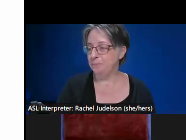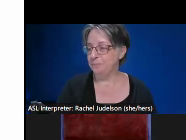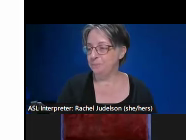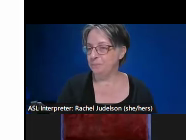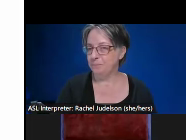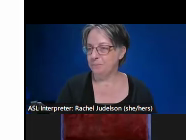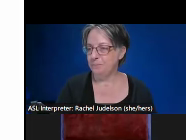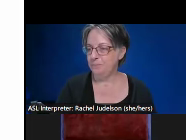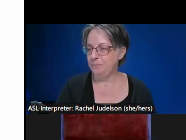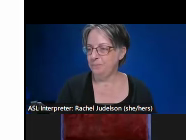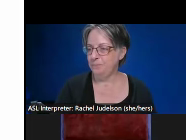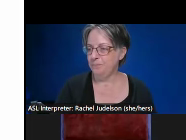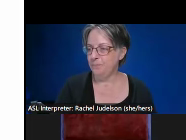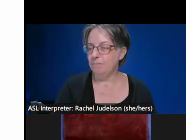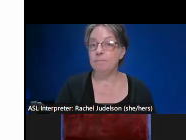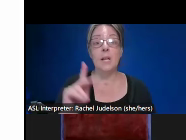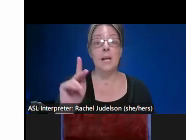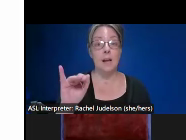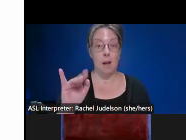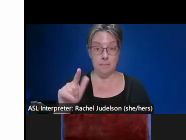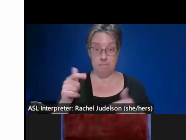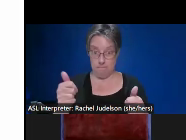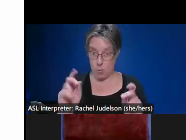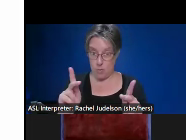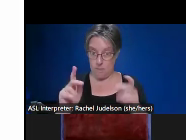Yeah. Okay.